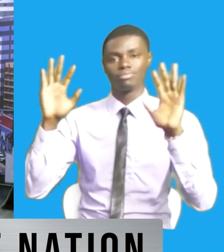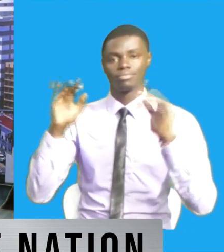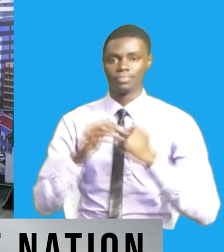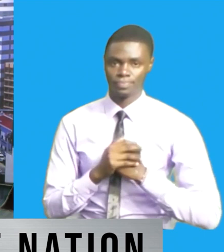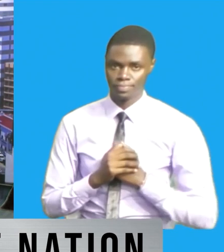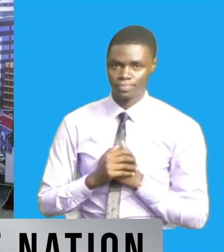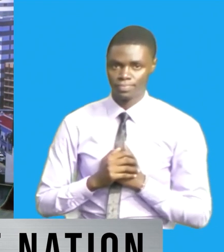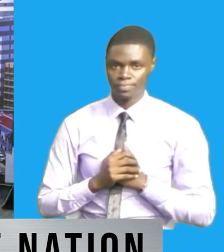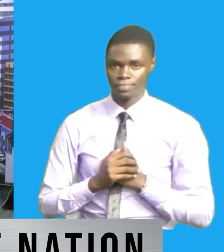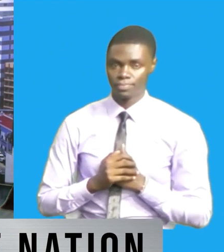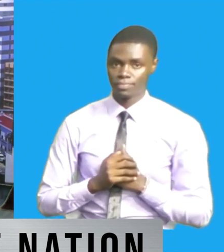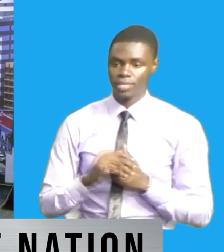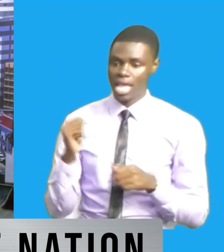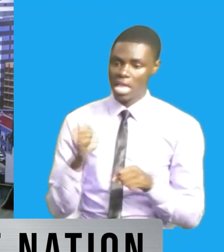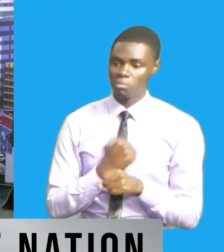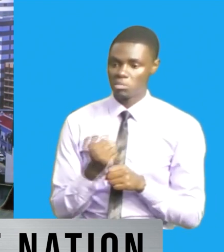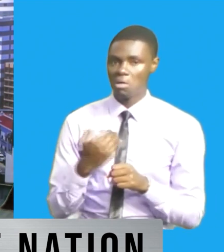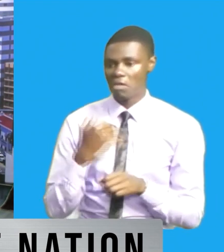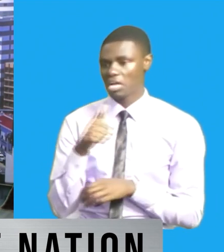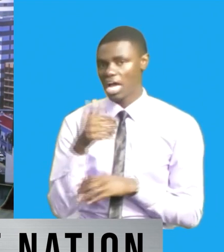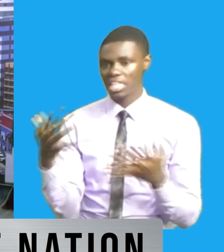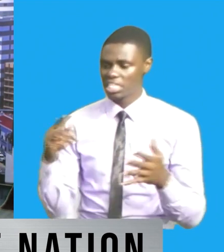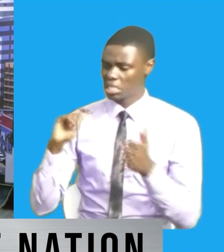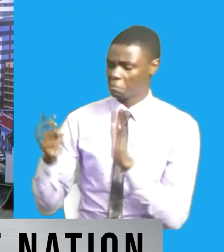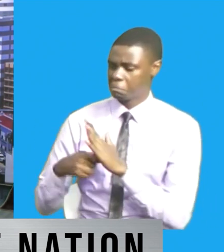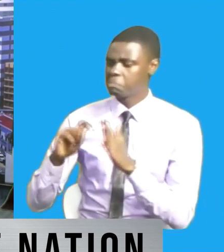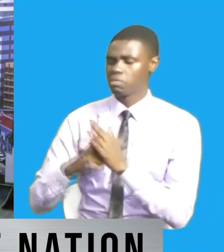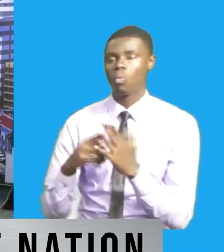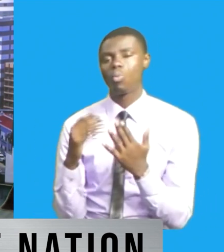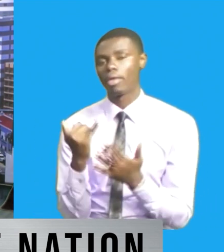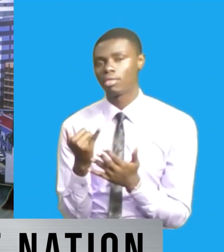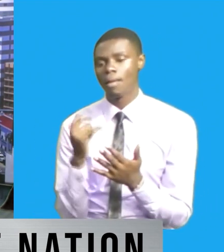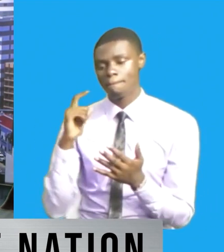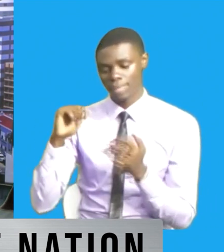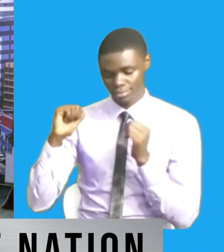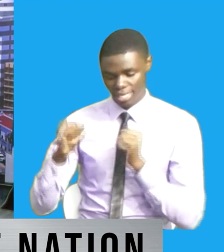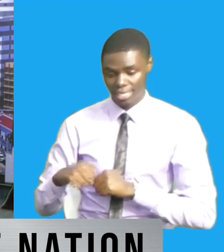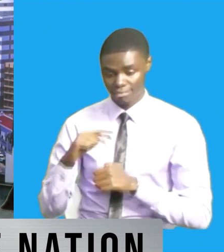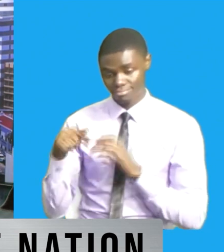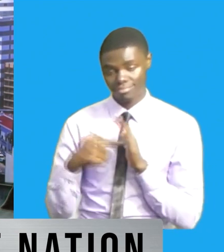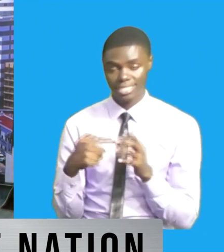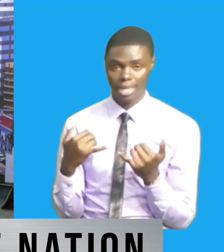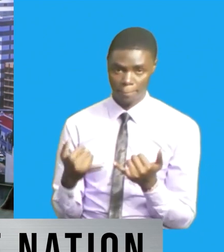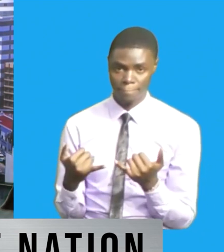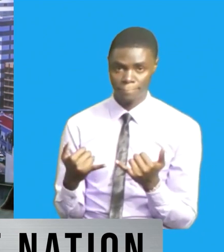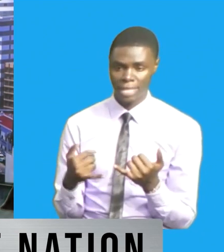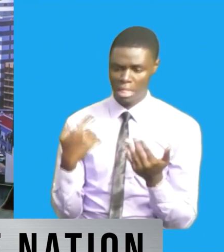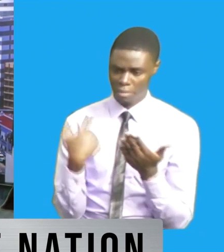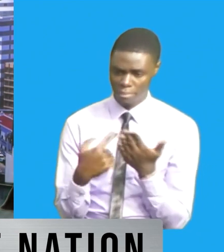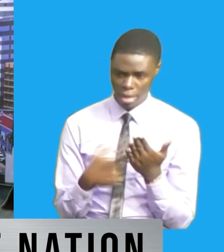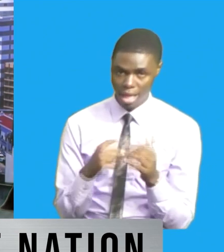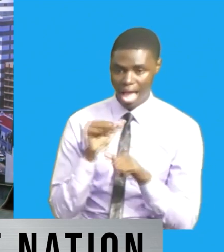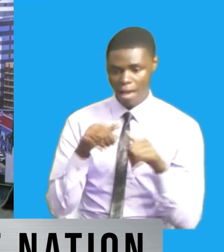possible. Kwa hivyo hizi kuwa vitu zingine zinafungiwa mahali. We must agree that this time round the discussions